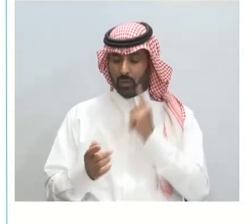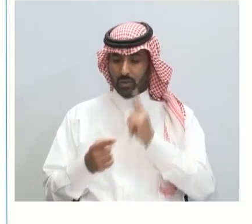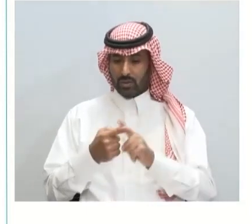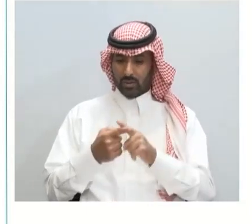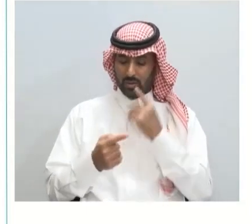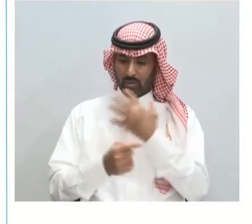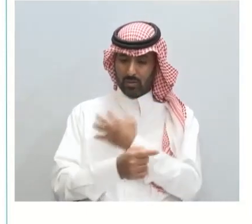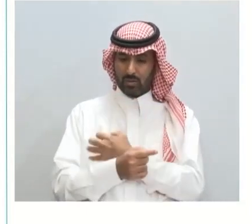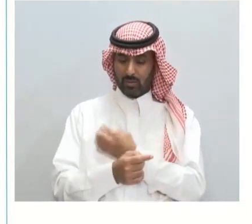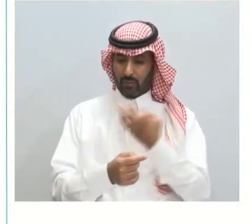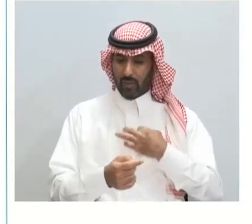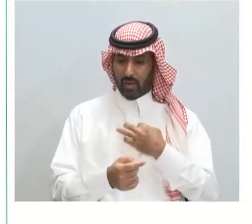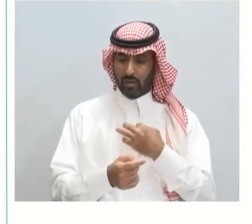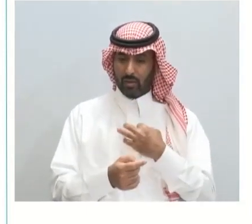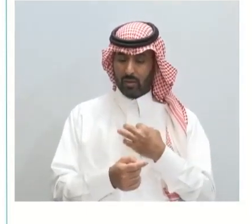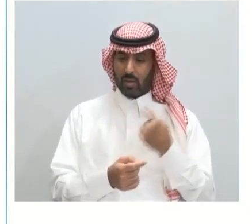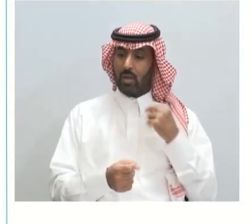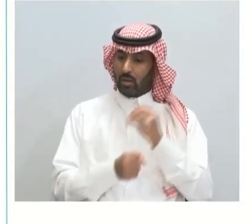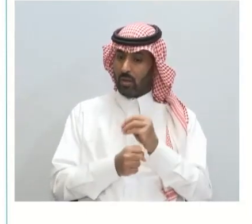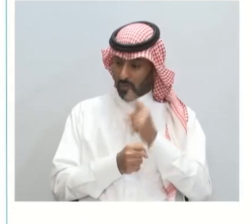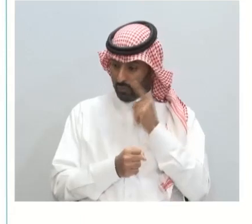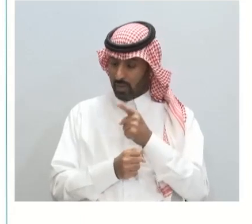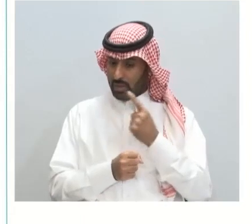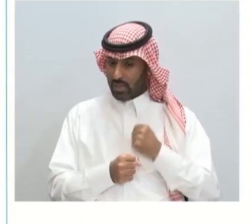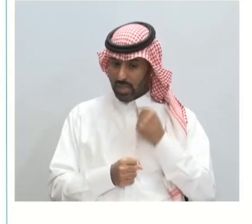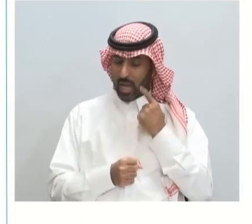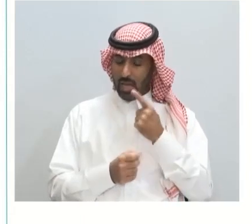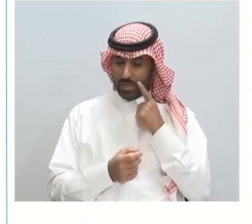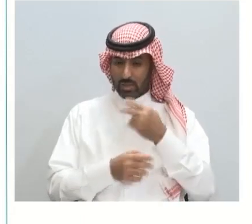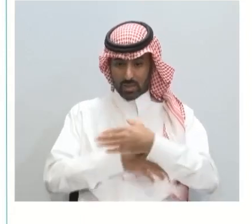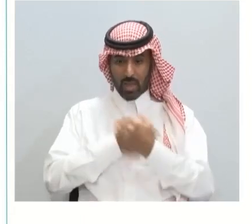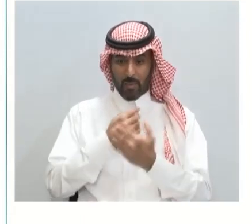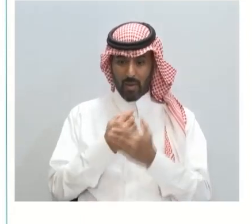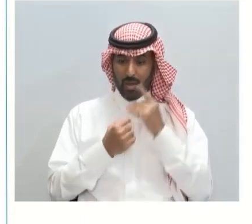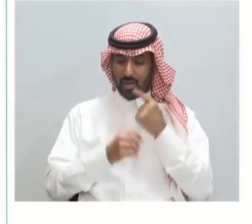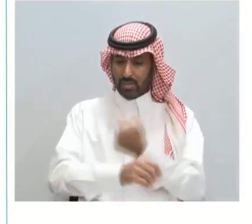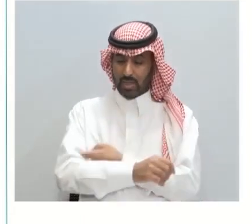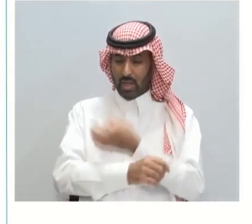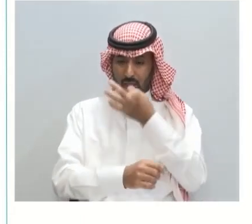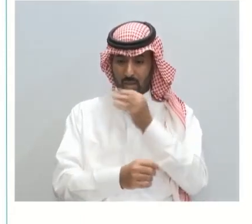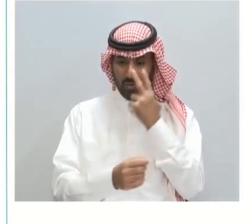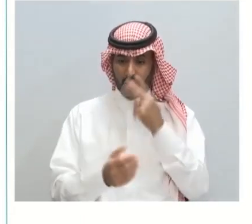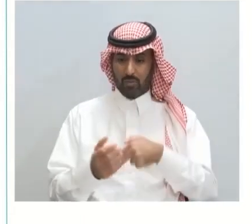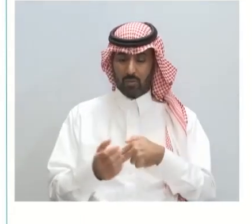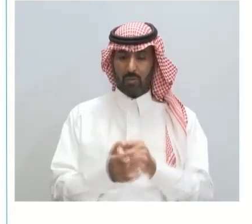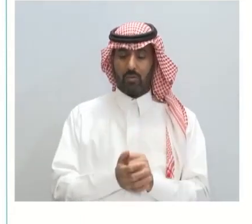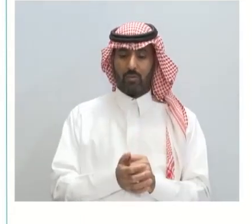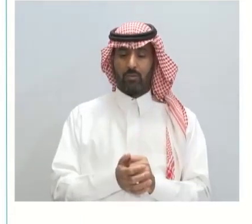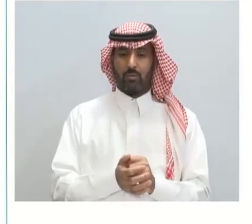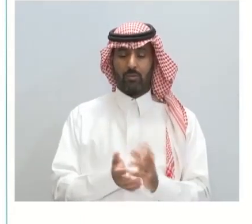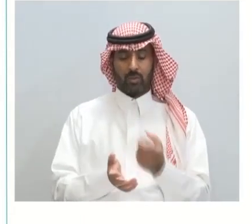has benefits as well. It warns of the need for preventative care, like frequent checkups, dietary